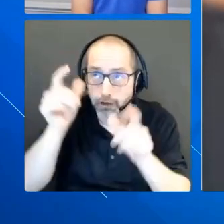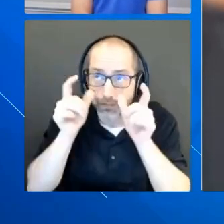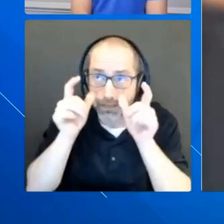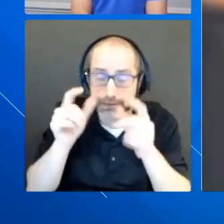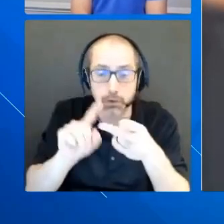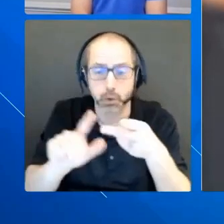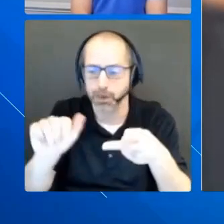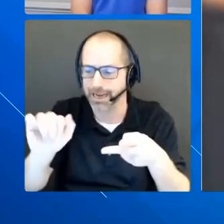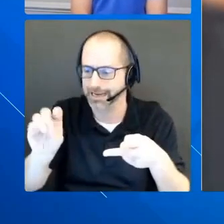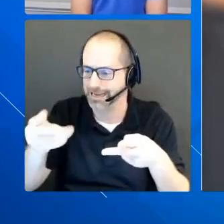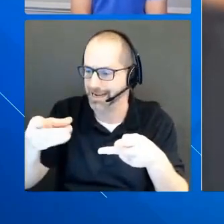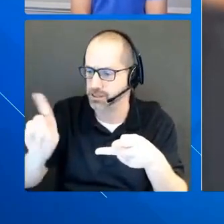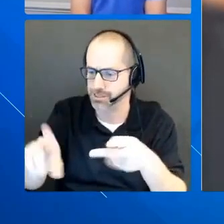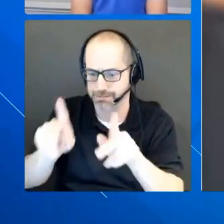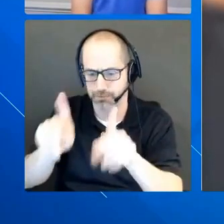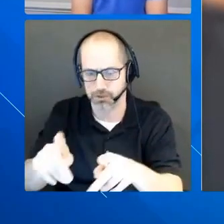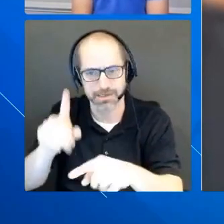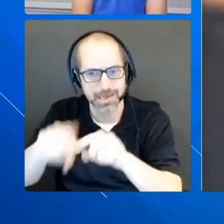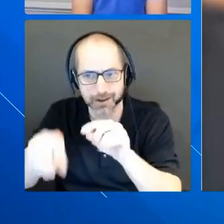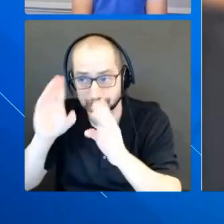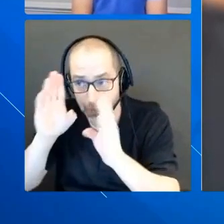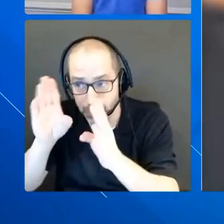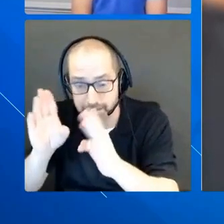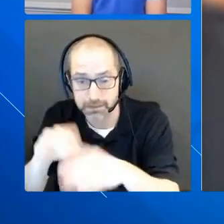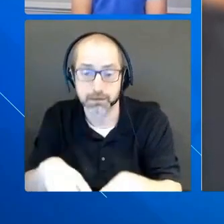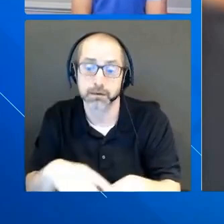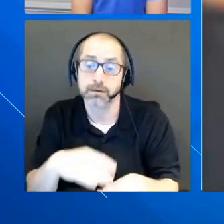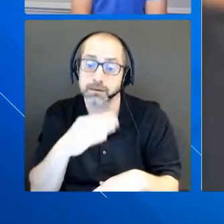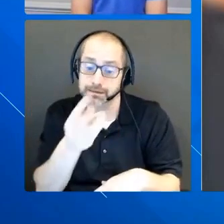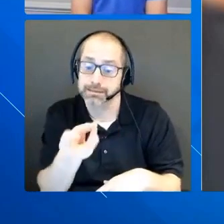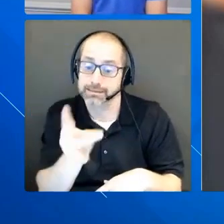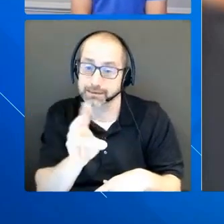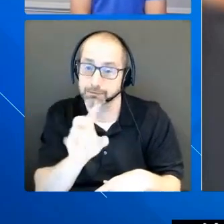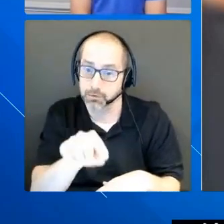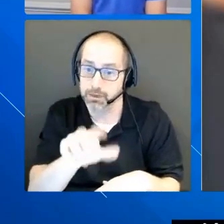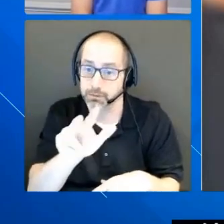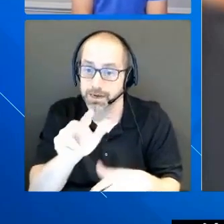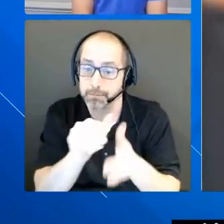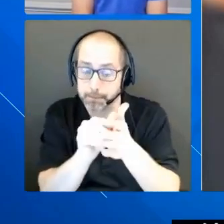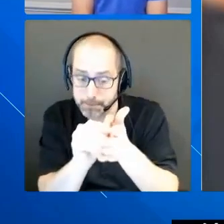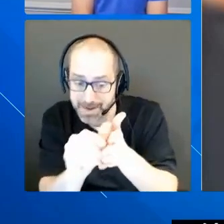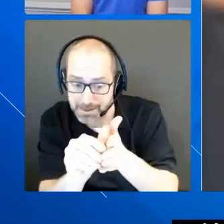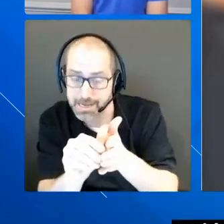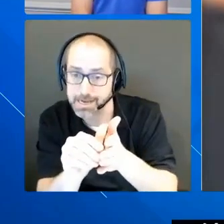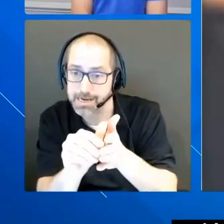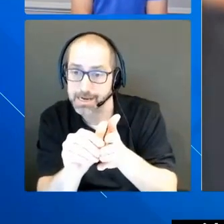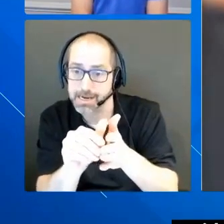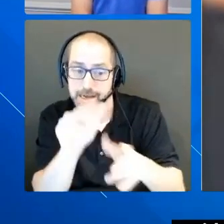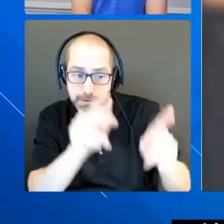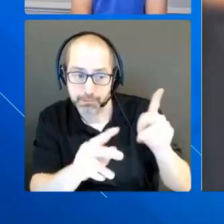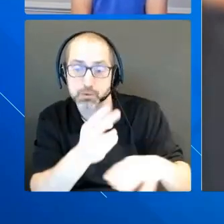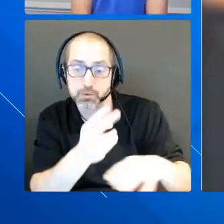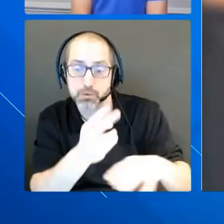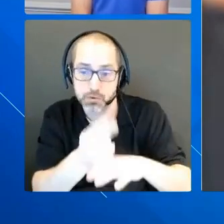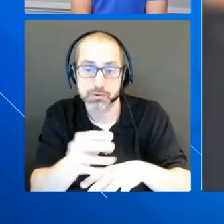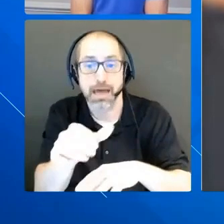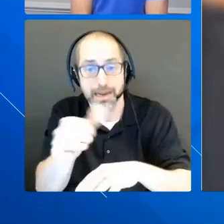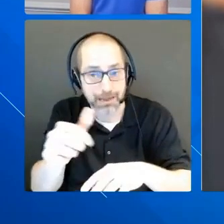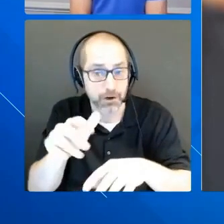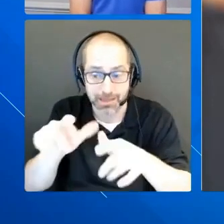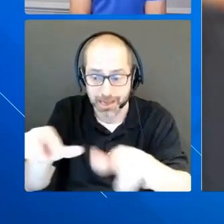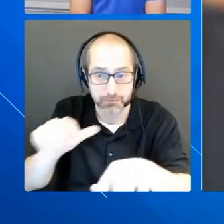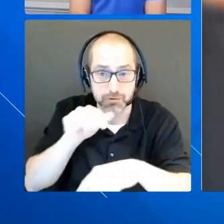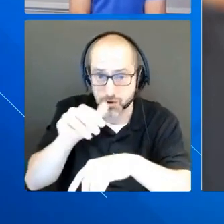ADHD has trouble focusing. The 67.3 million US residents who use a language other than English at home. Simply our